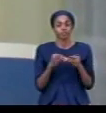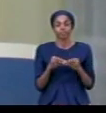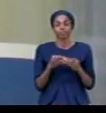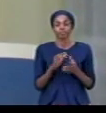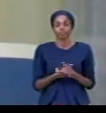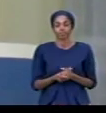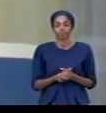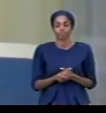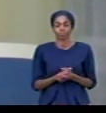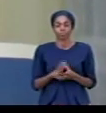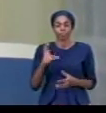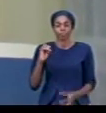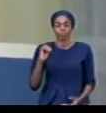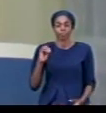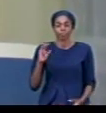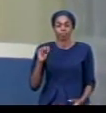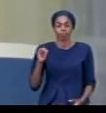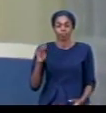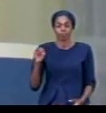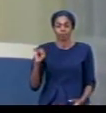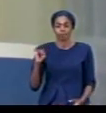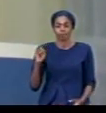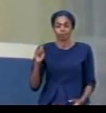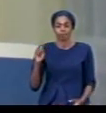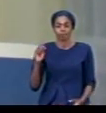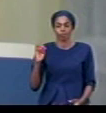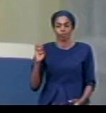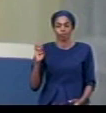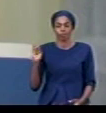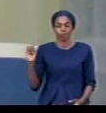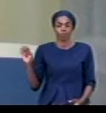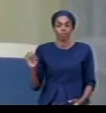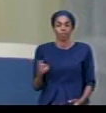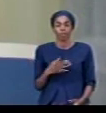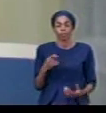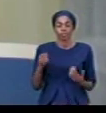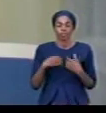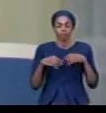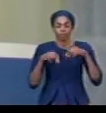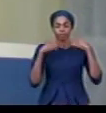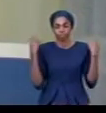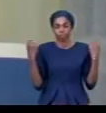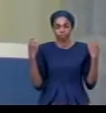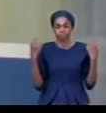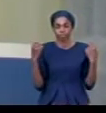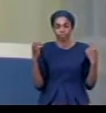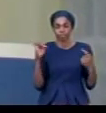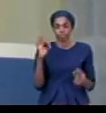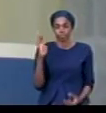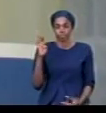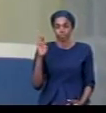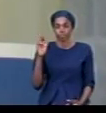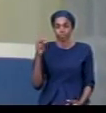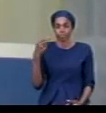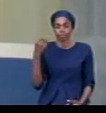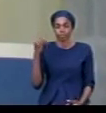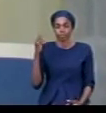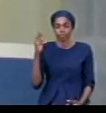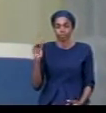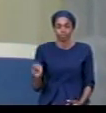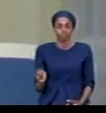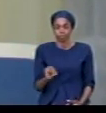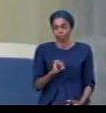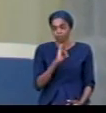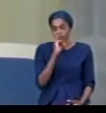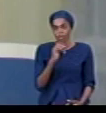secretary for the CPC. We have Reverend Ibrahim Ezekiel, is in the